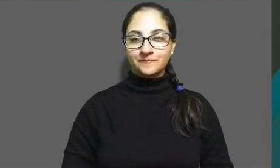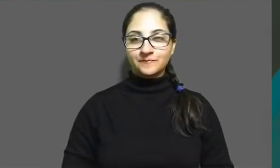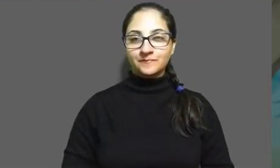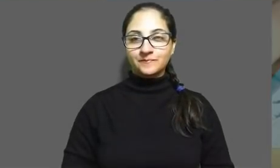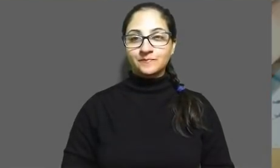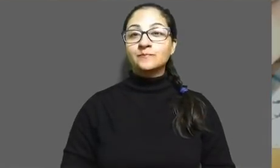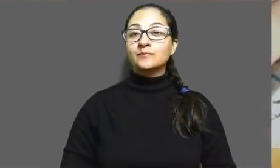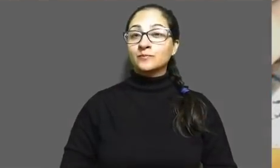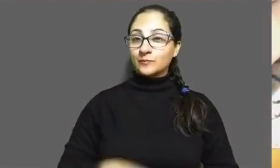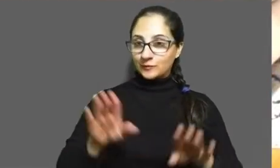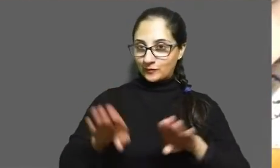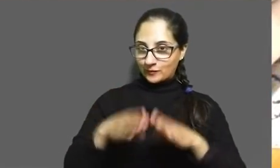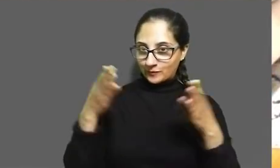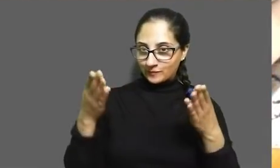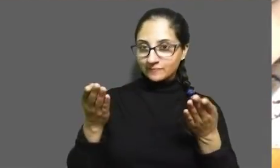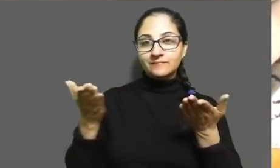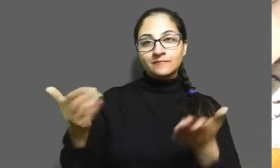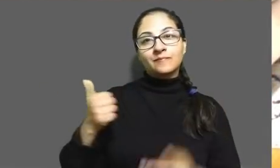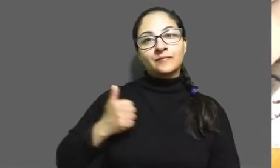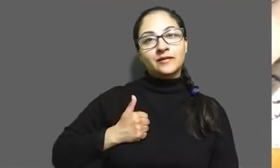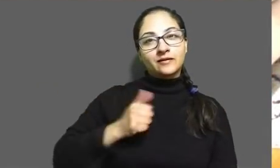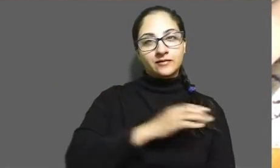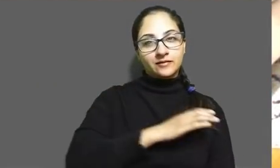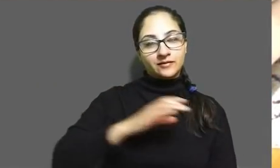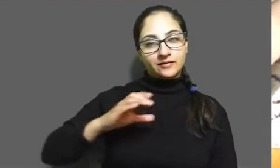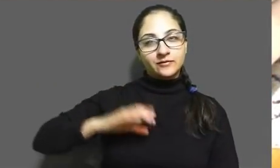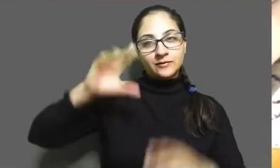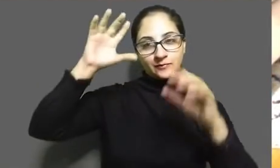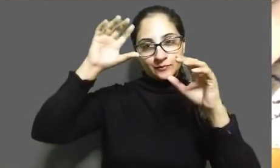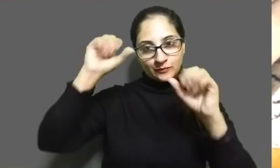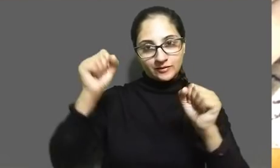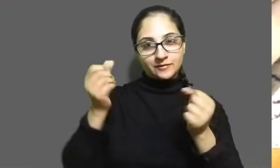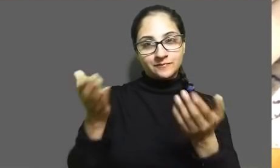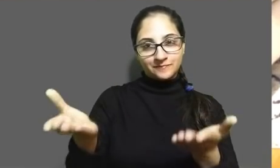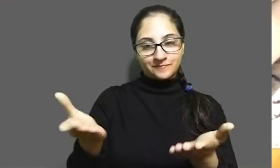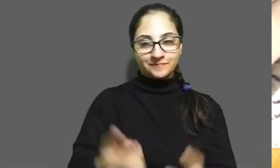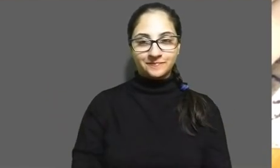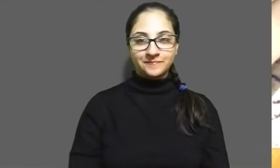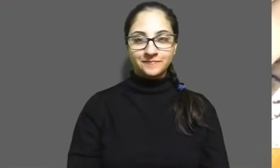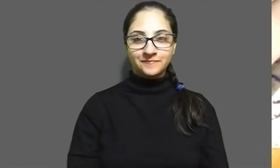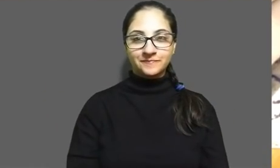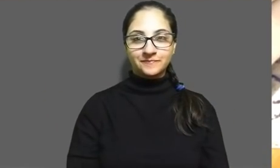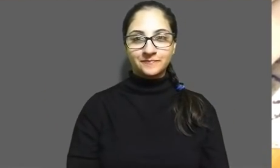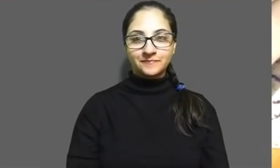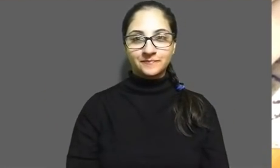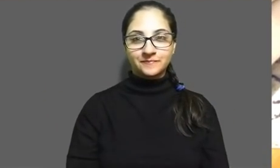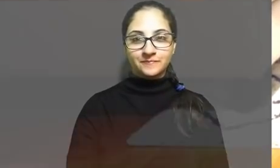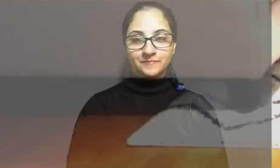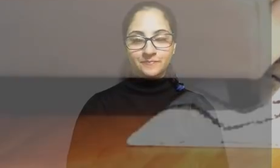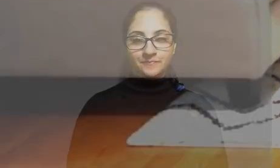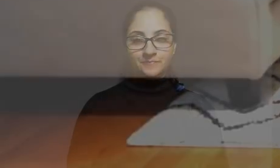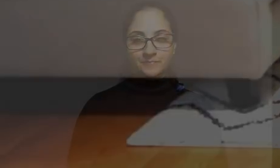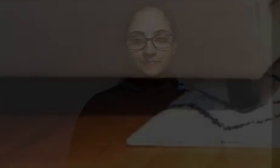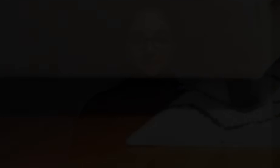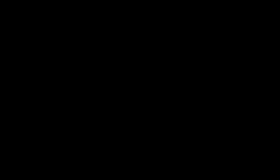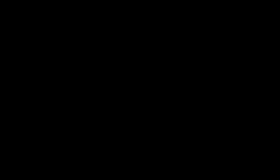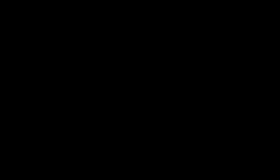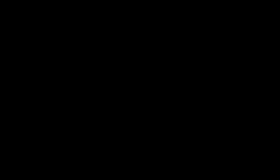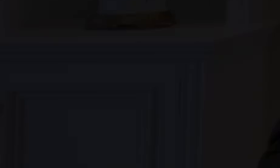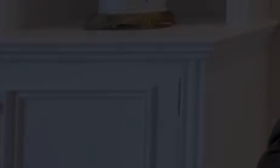first, let's hear from President Amir Ali Kasim Laka.